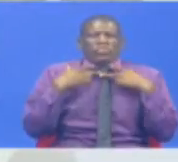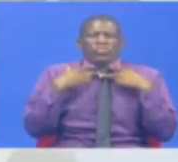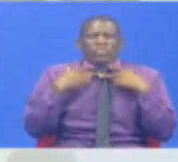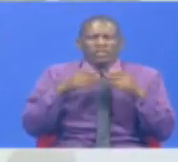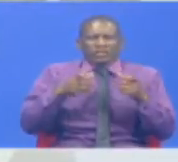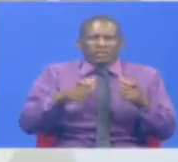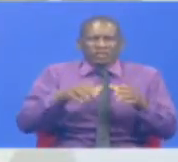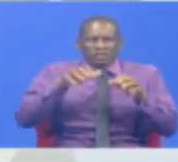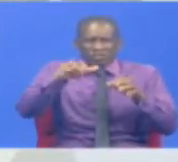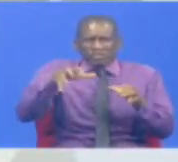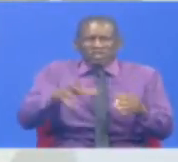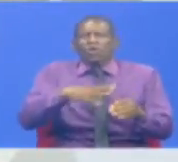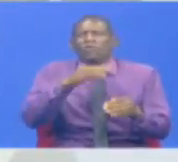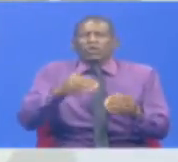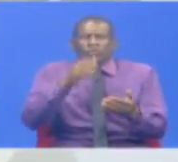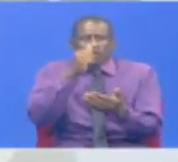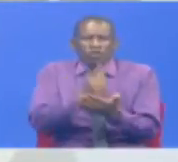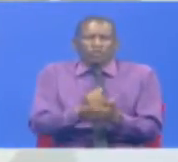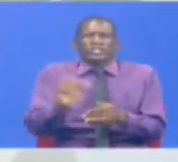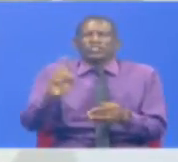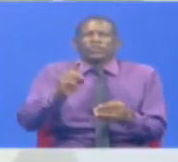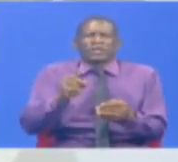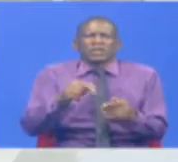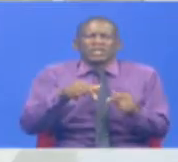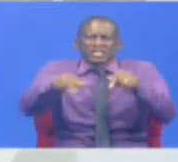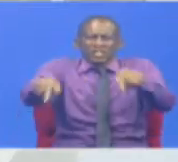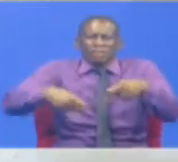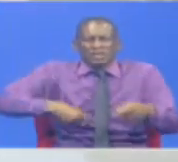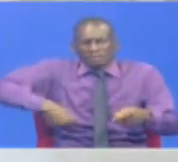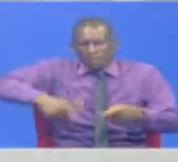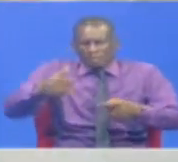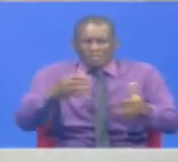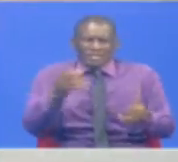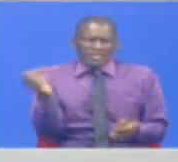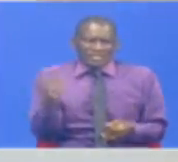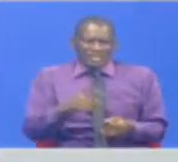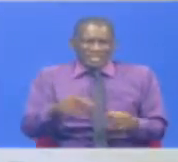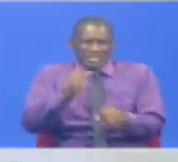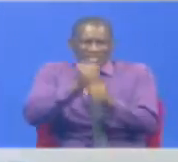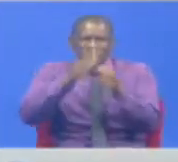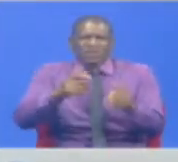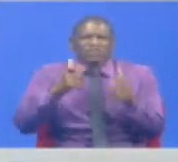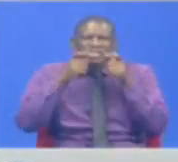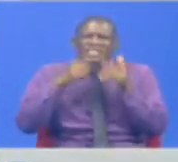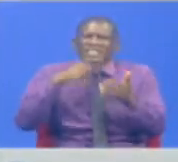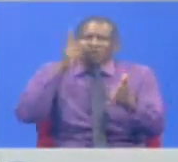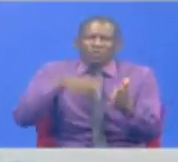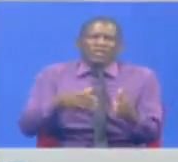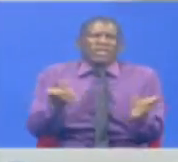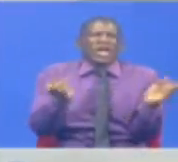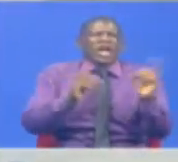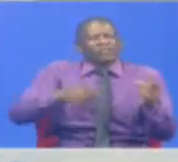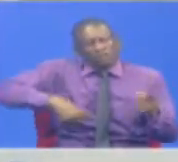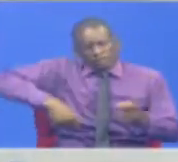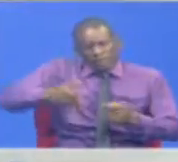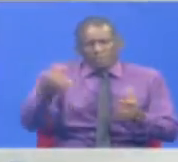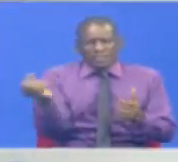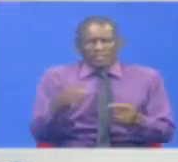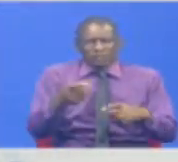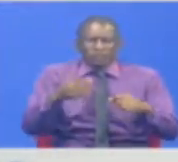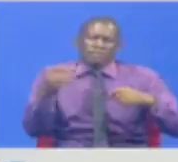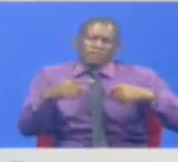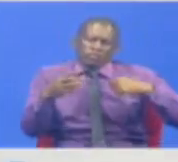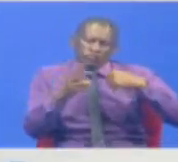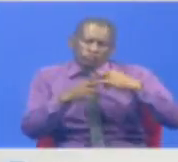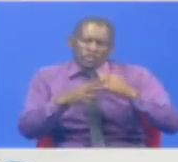stormed its offices in Nairobi demanding settlement of salary arrears. The employees of Tuskys say they have not been paid since July and